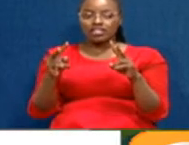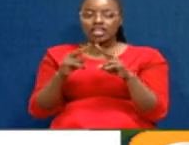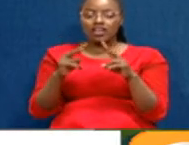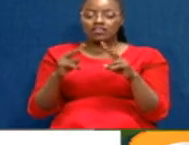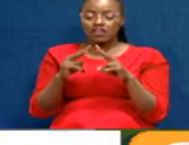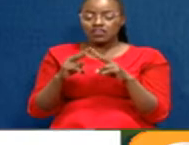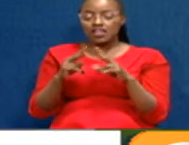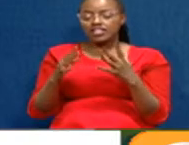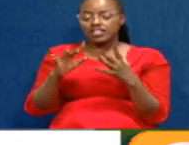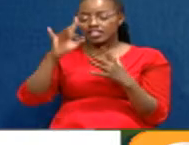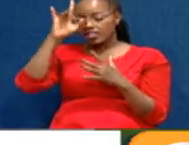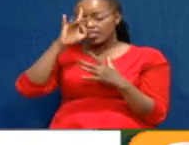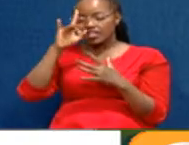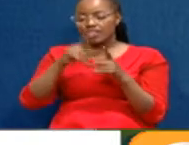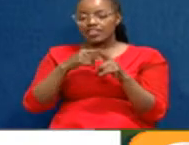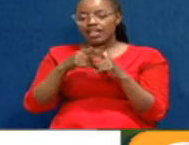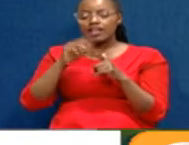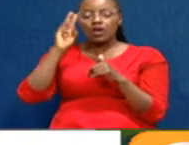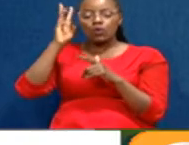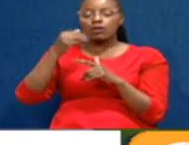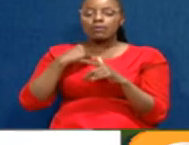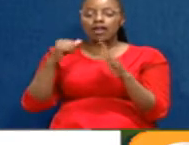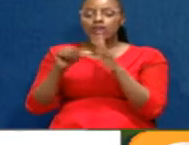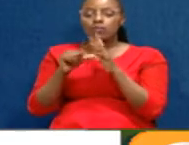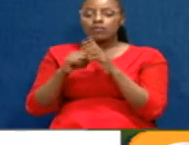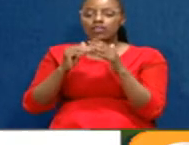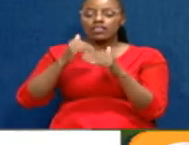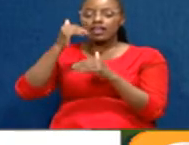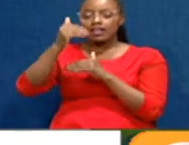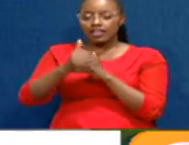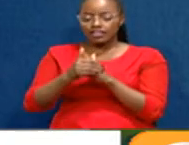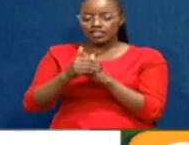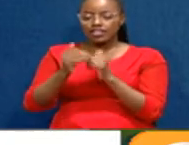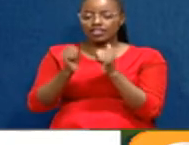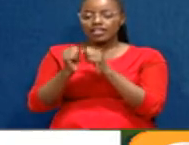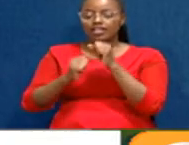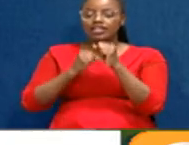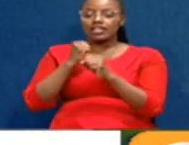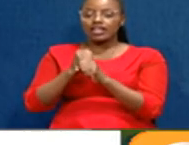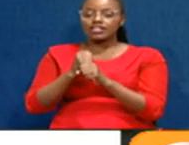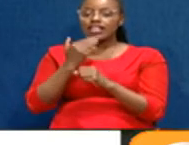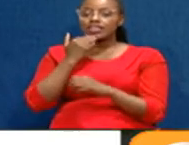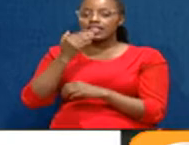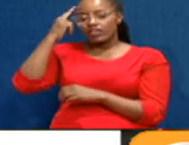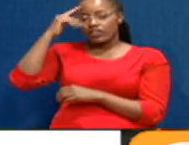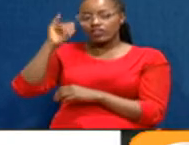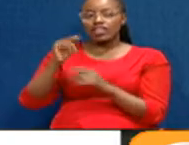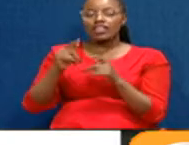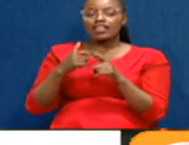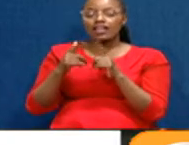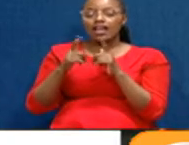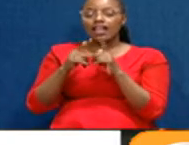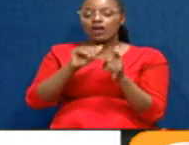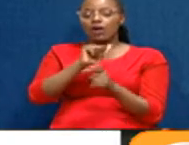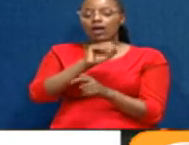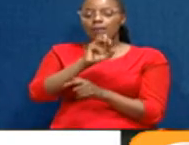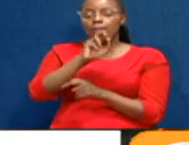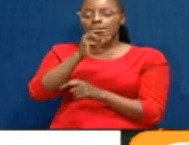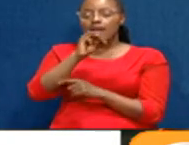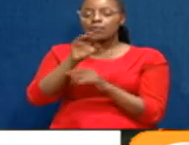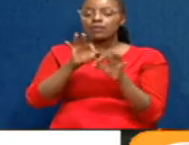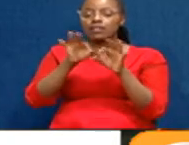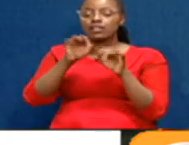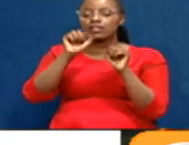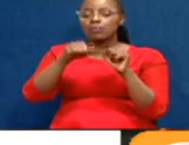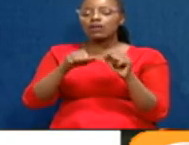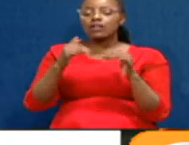that are very stringent will be eroded as we go into the next decade. Thank you. Thank you. Thank you for that. And before I allow Abrahams now to give us some further